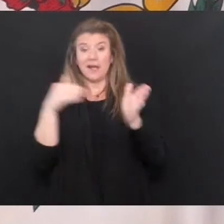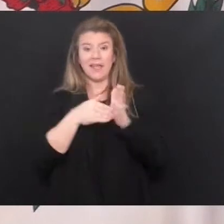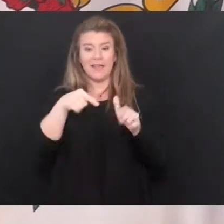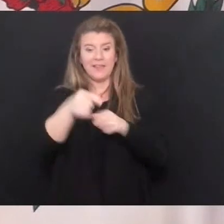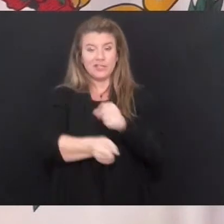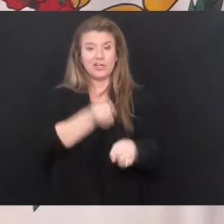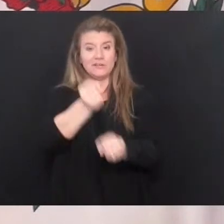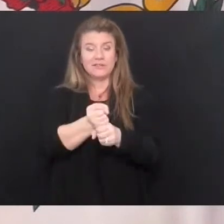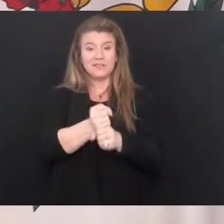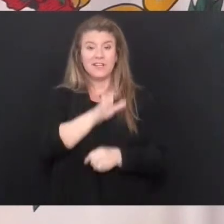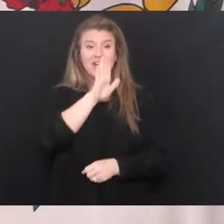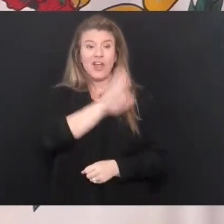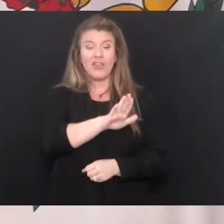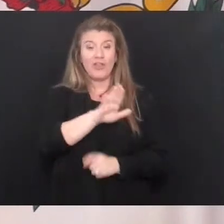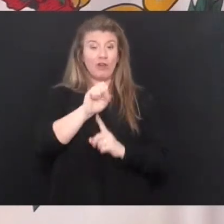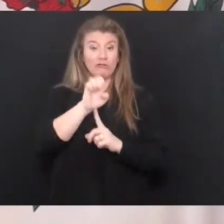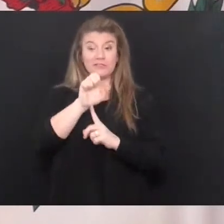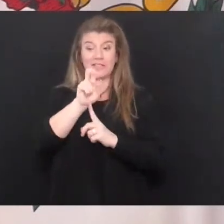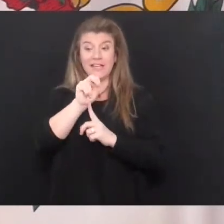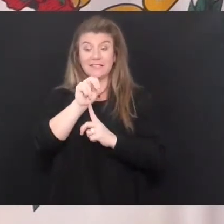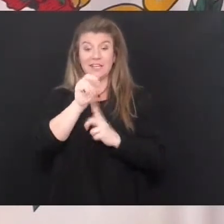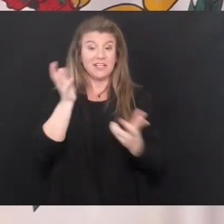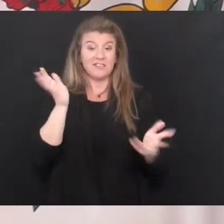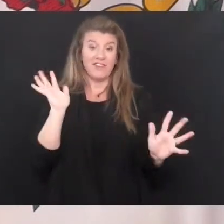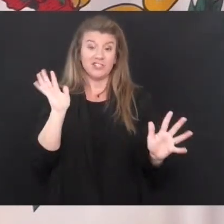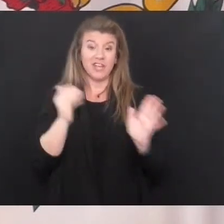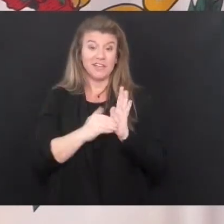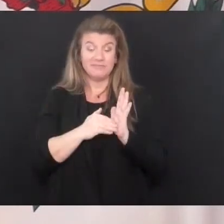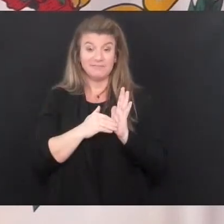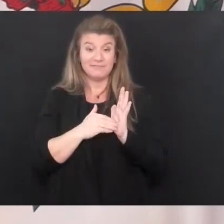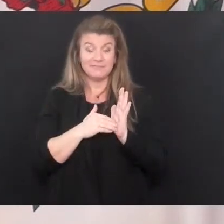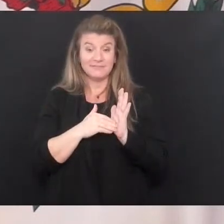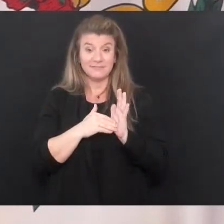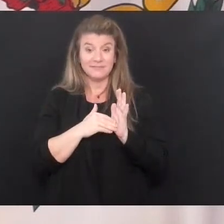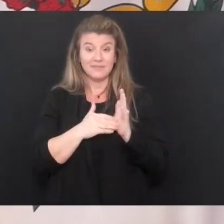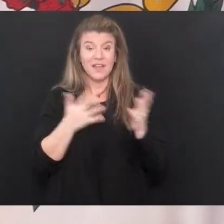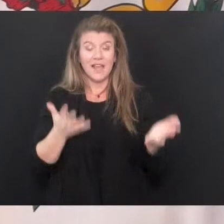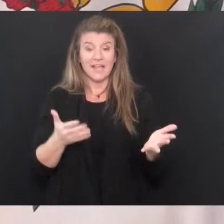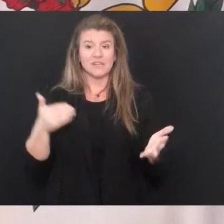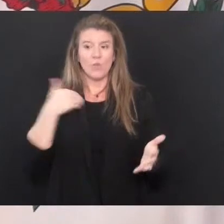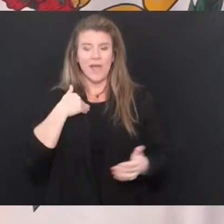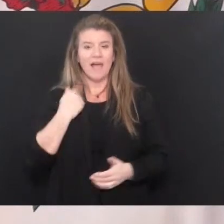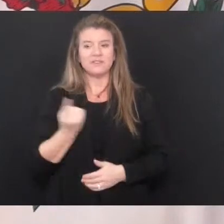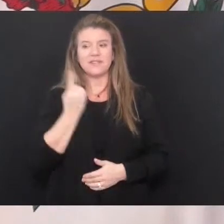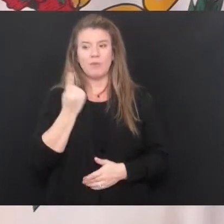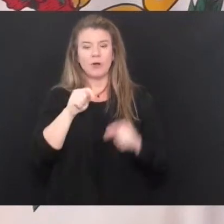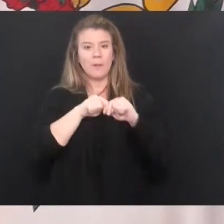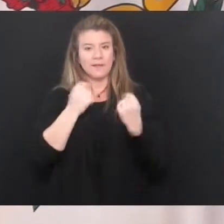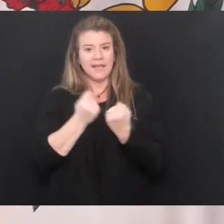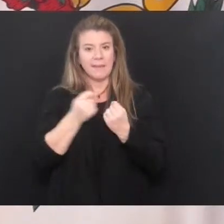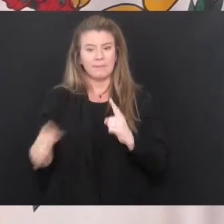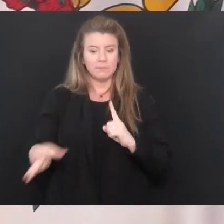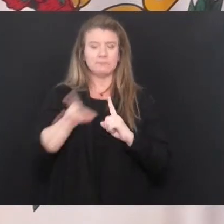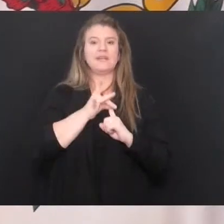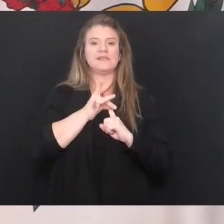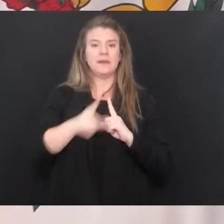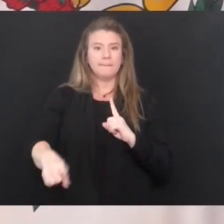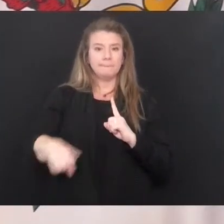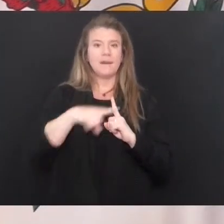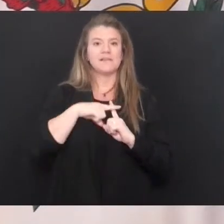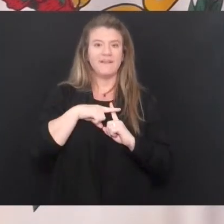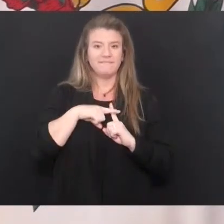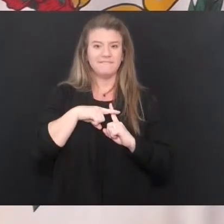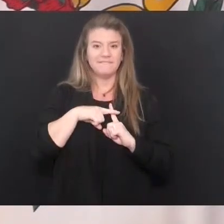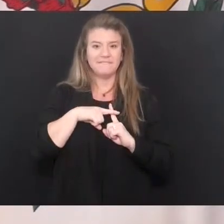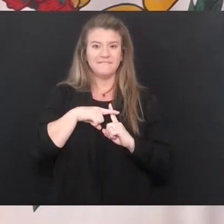Their season just jerked right out from underneath them again because we have somebody on the team that's tested positive.